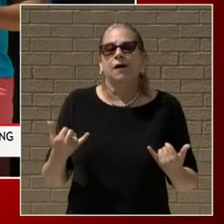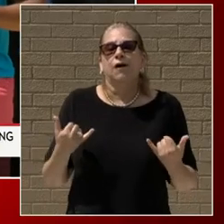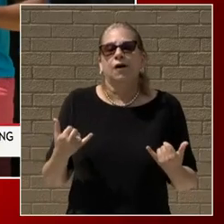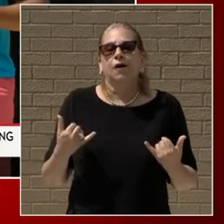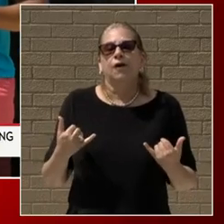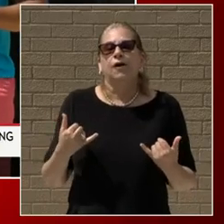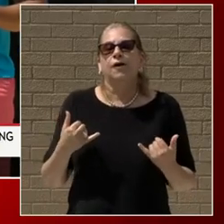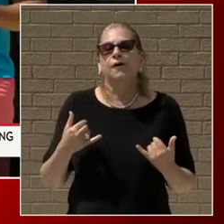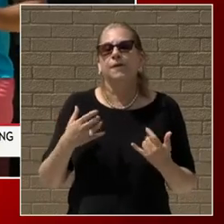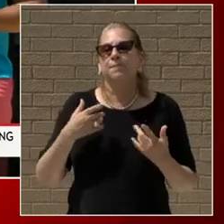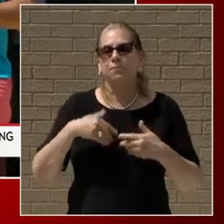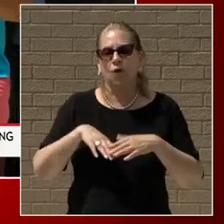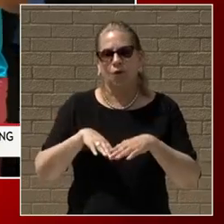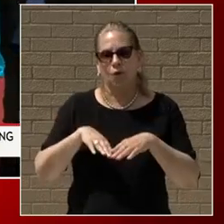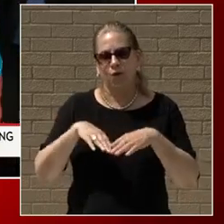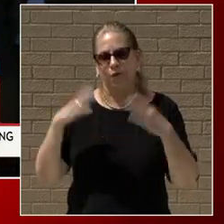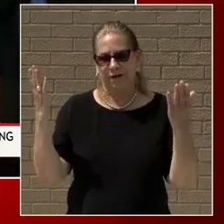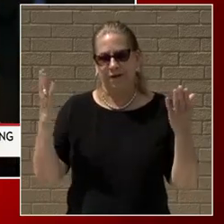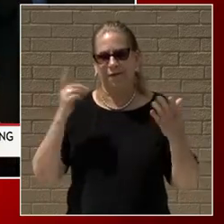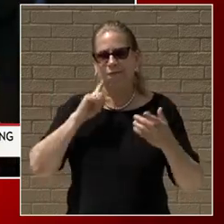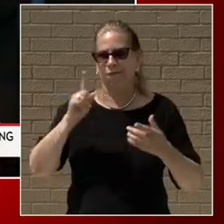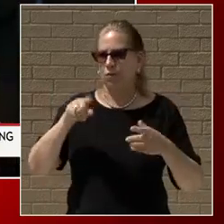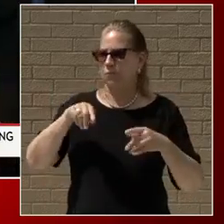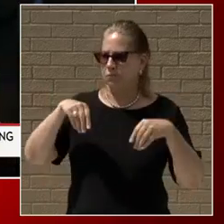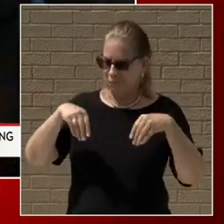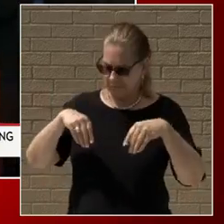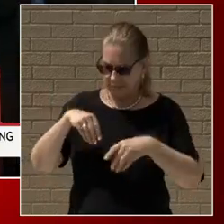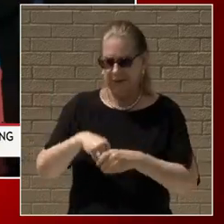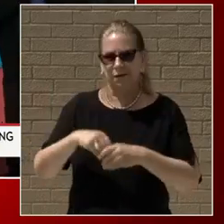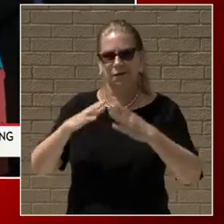in-person activity. Give them a big round of applause.